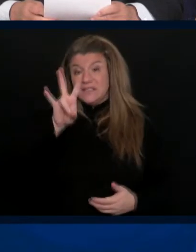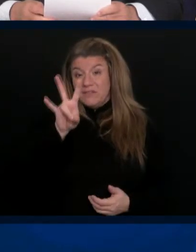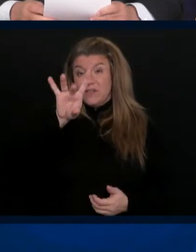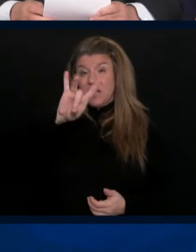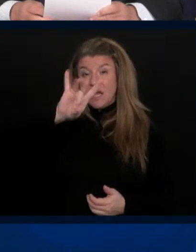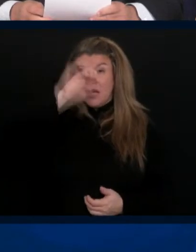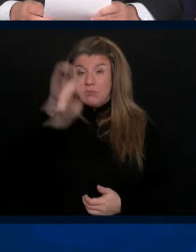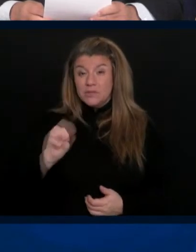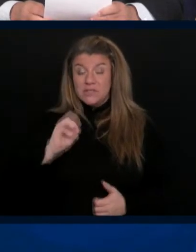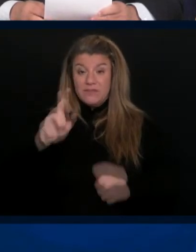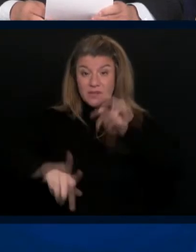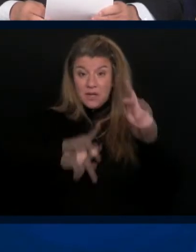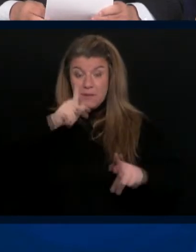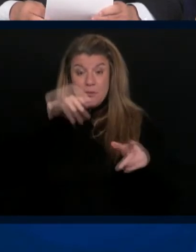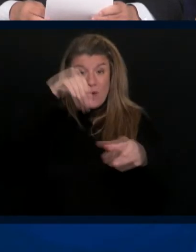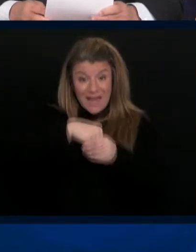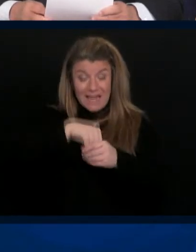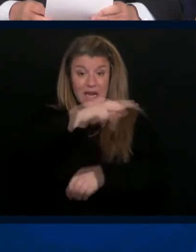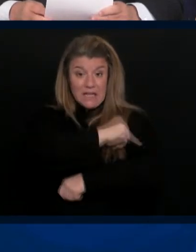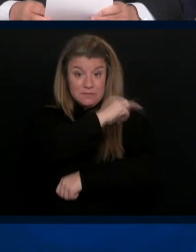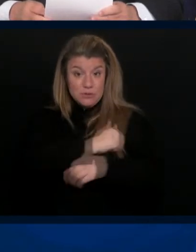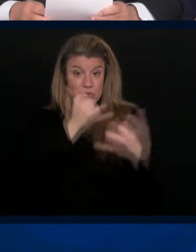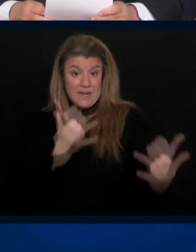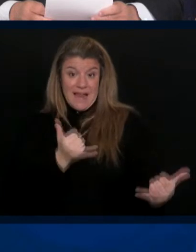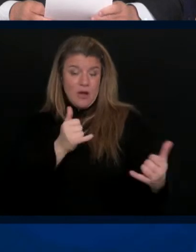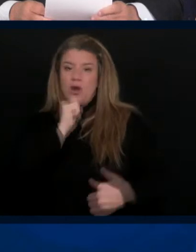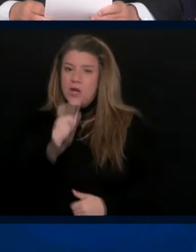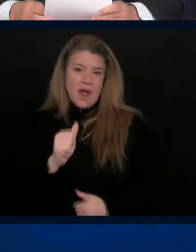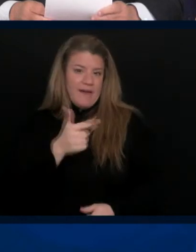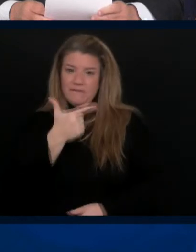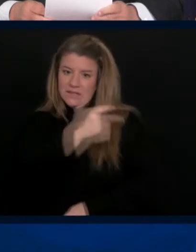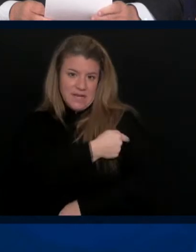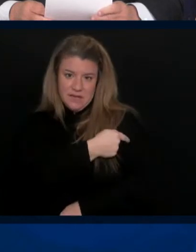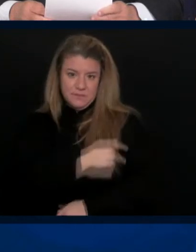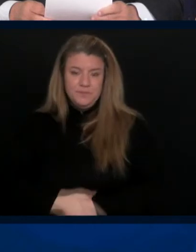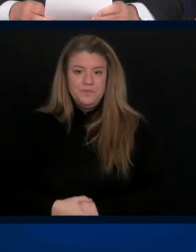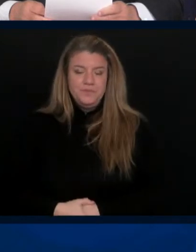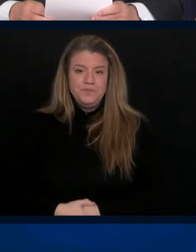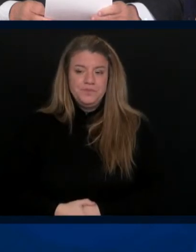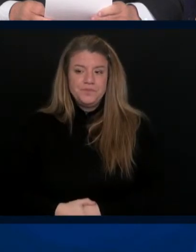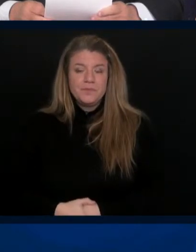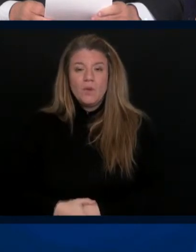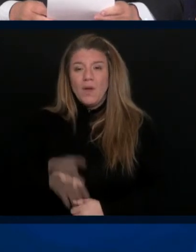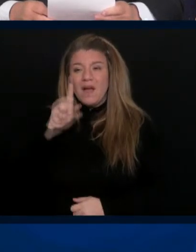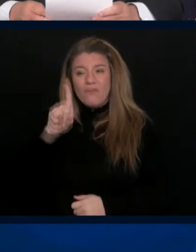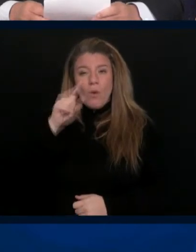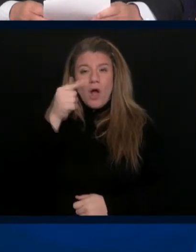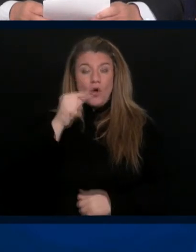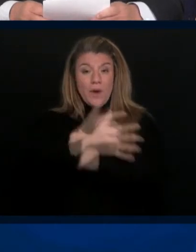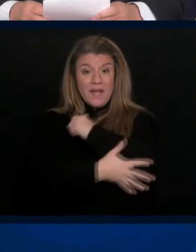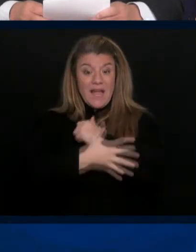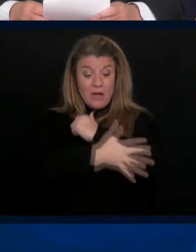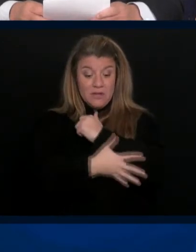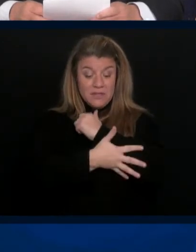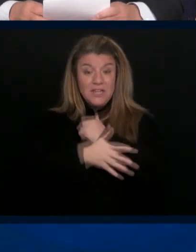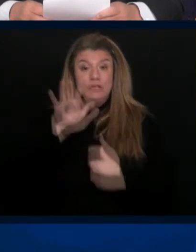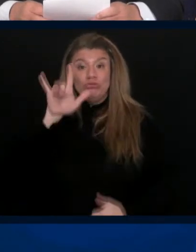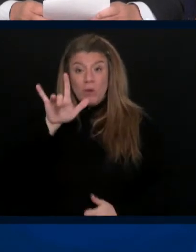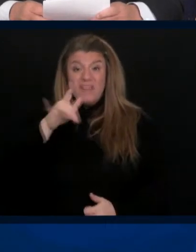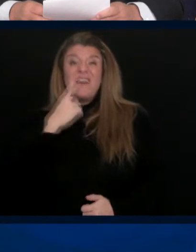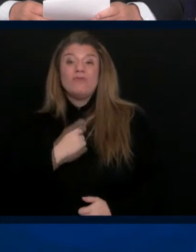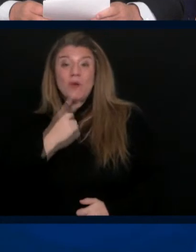78% of the people that are in the hospitals now are not vaccinated. We have 1 green county, 25 red